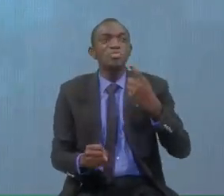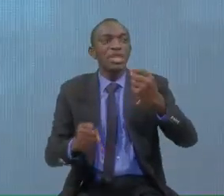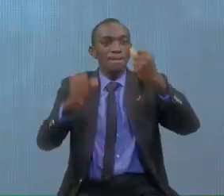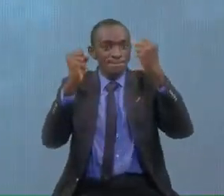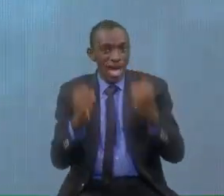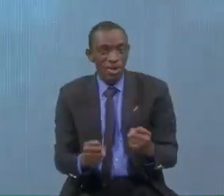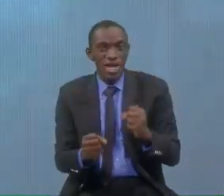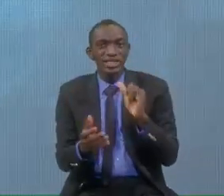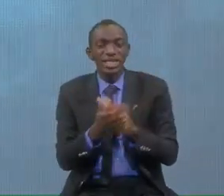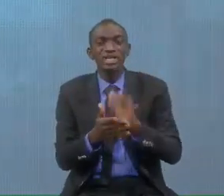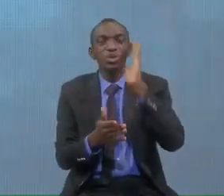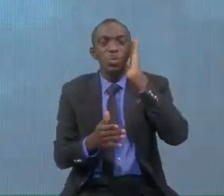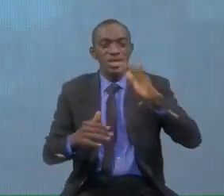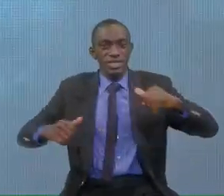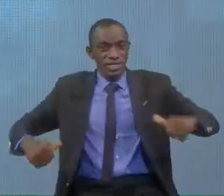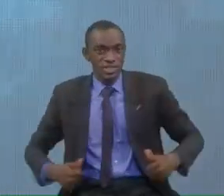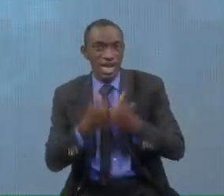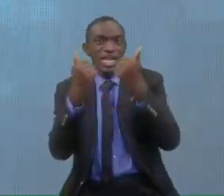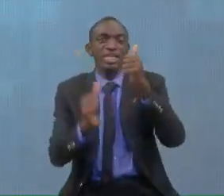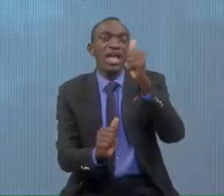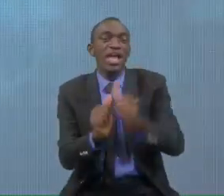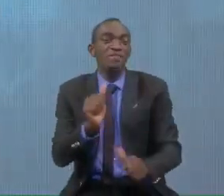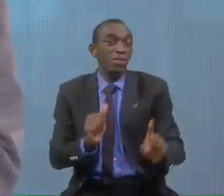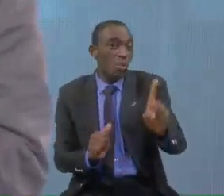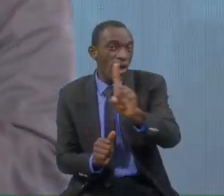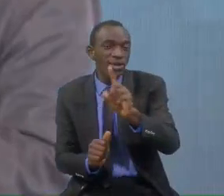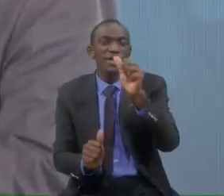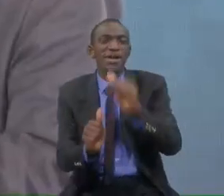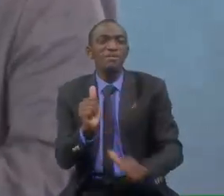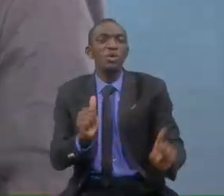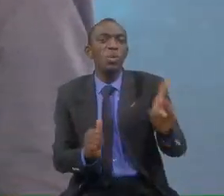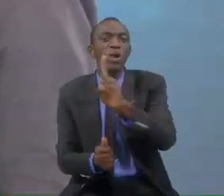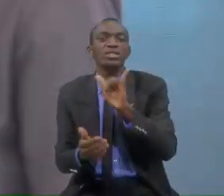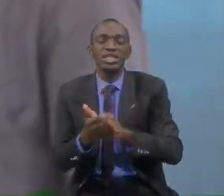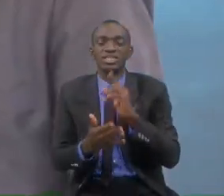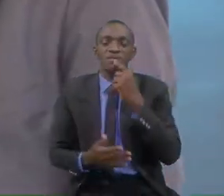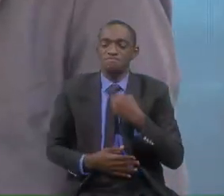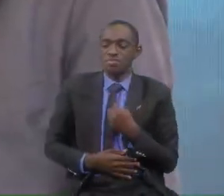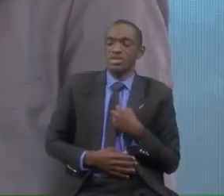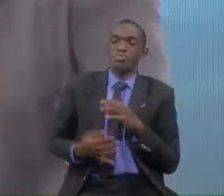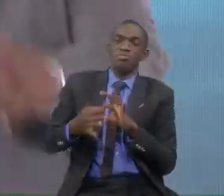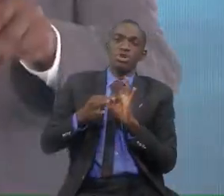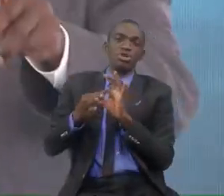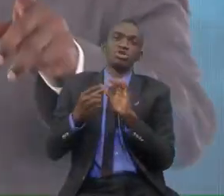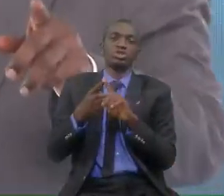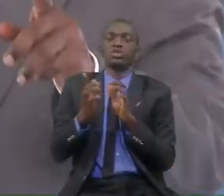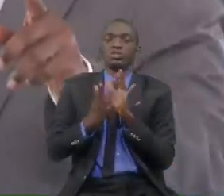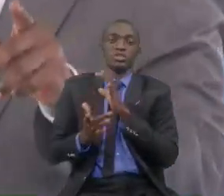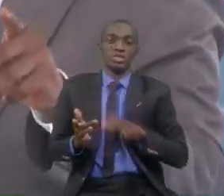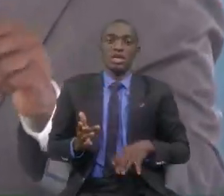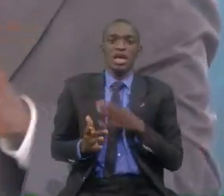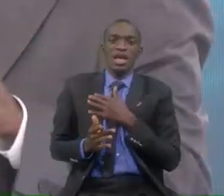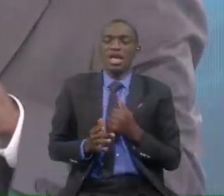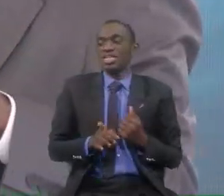everyone. Everyone that claims to be in the Lord, and there is much in the corruption of the world.